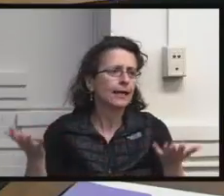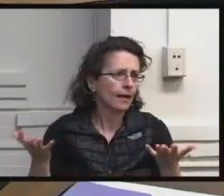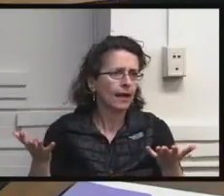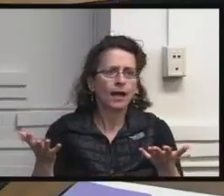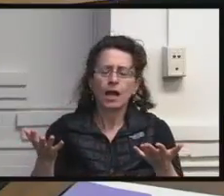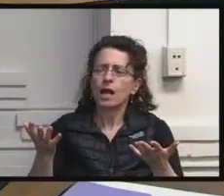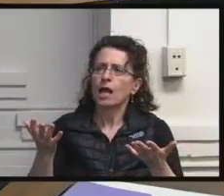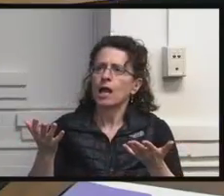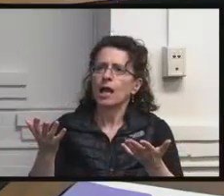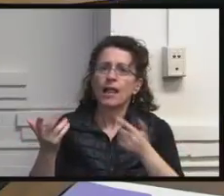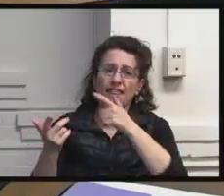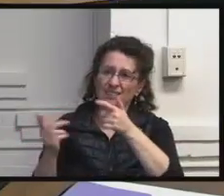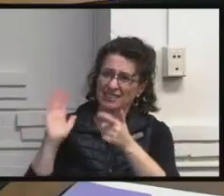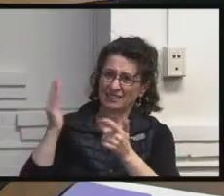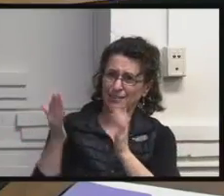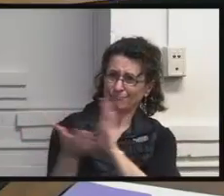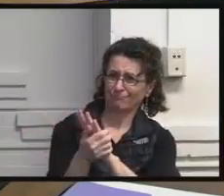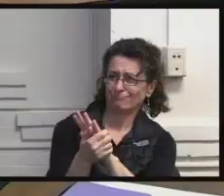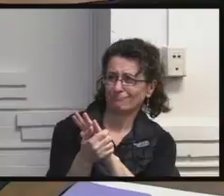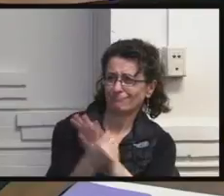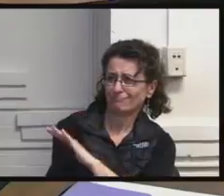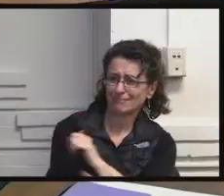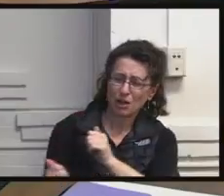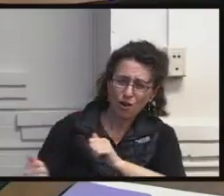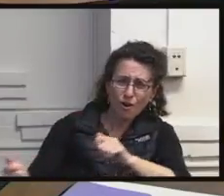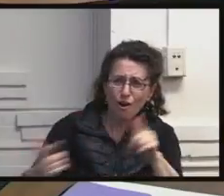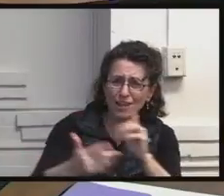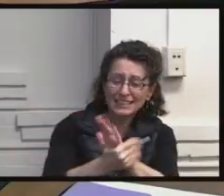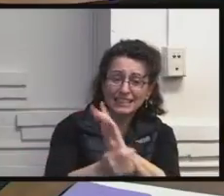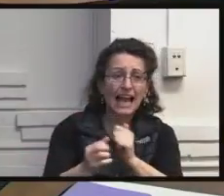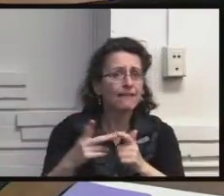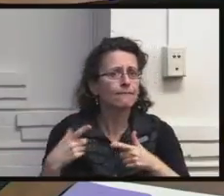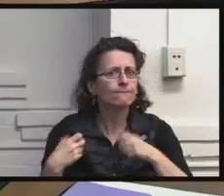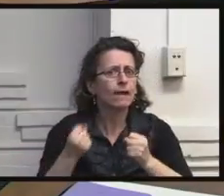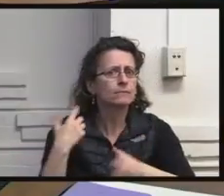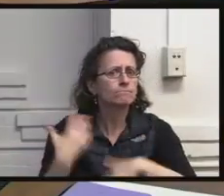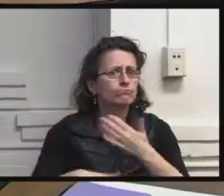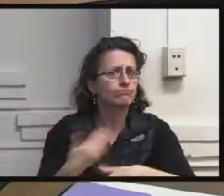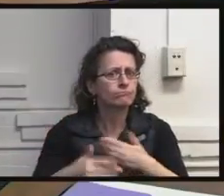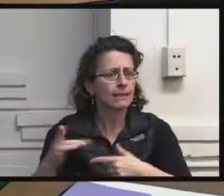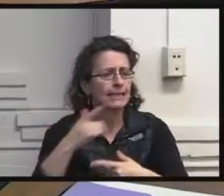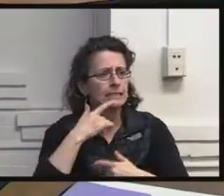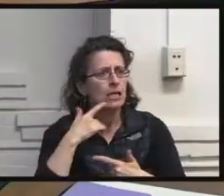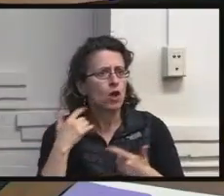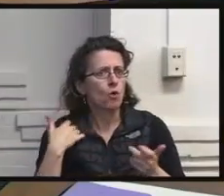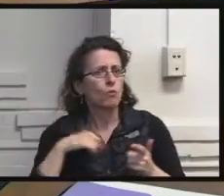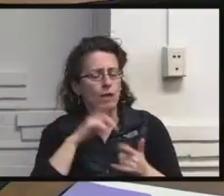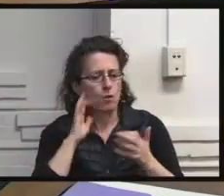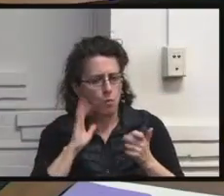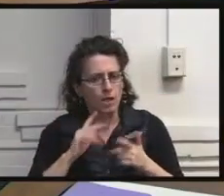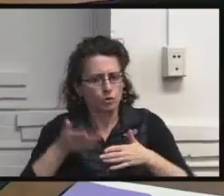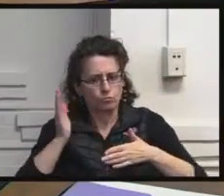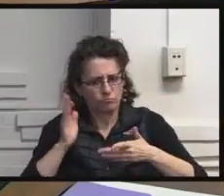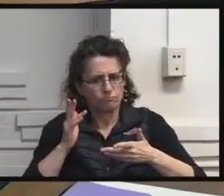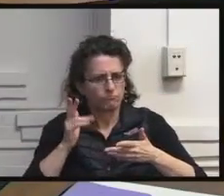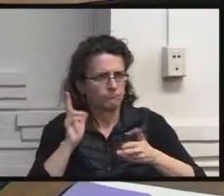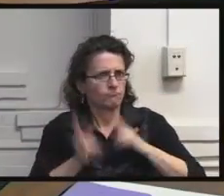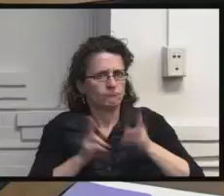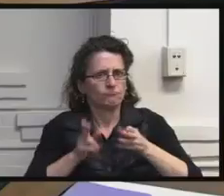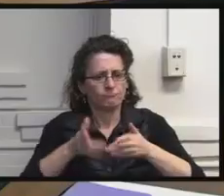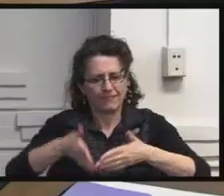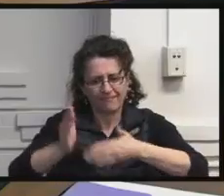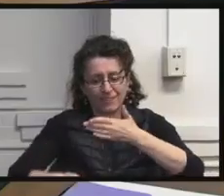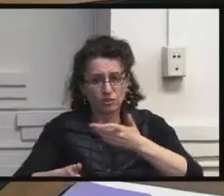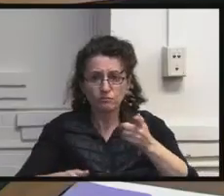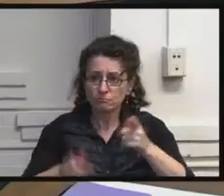they've all been very good at what they're doing and amazingly fast. I mean, when they say they're committed to doing this on an expedited basis, you